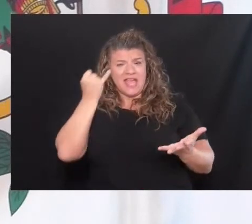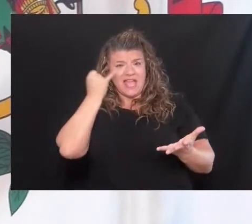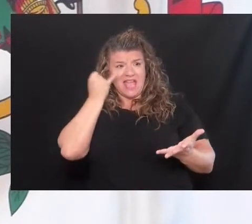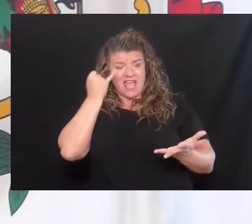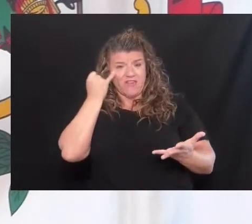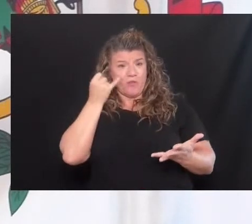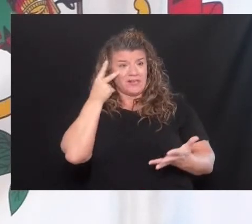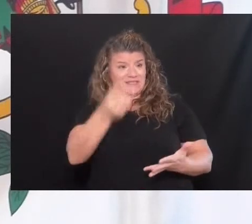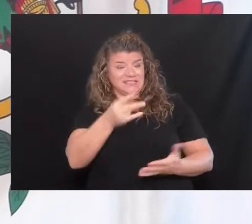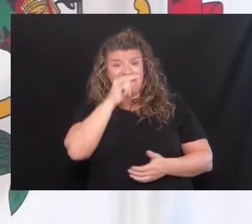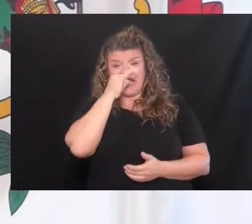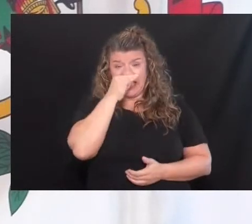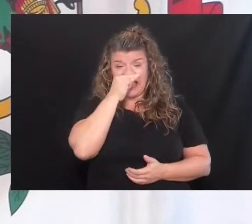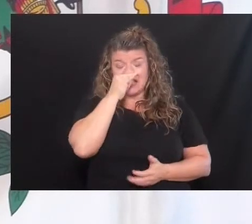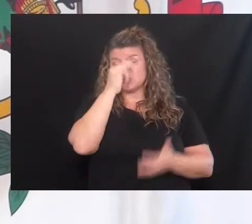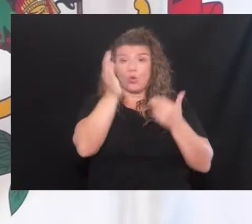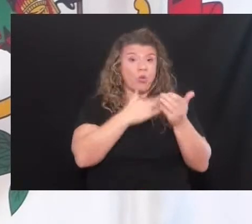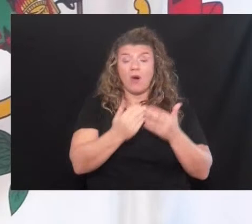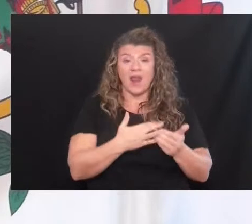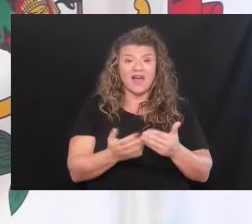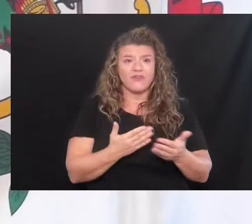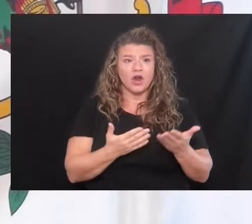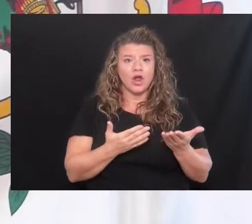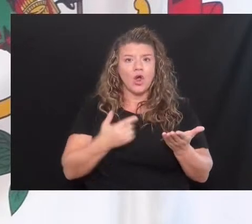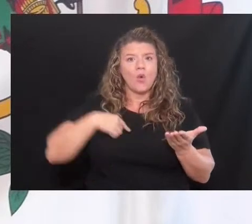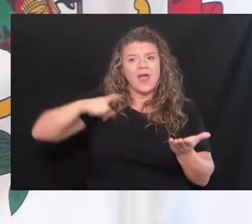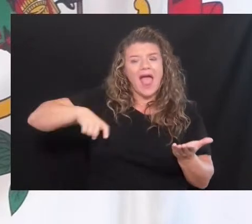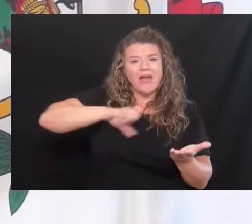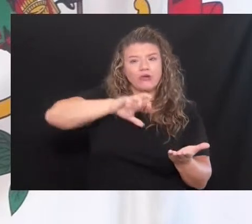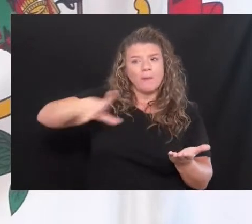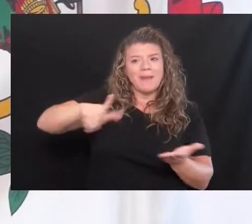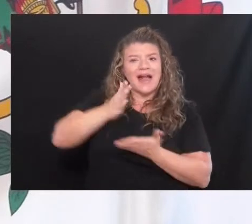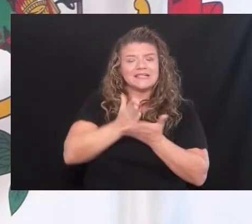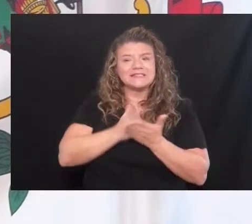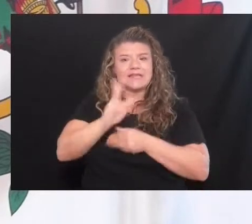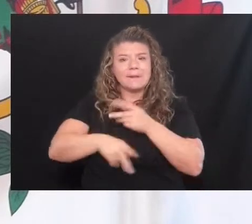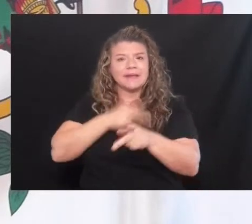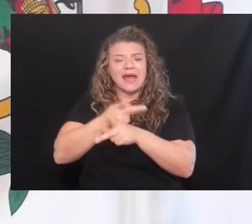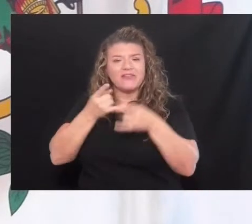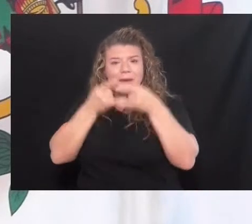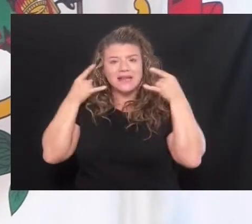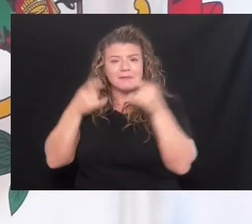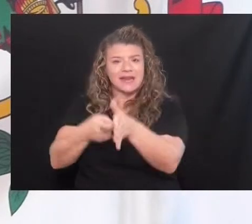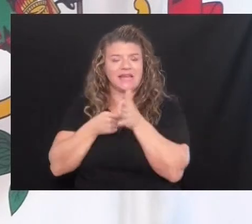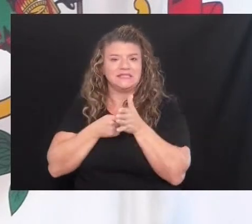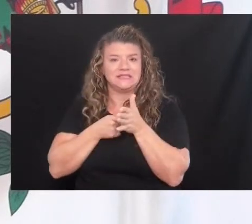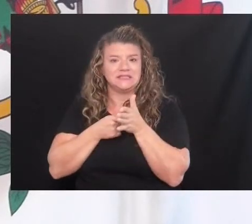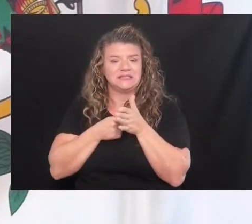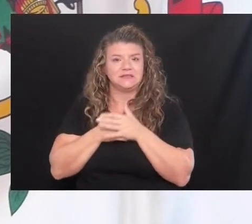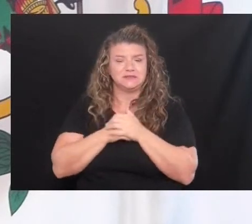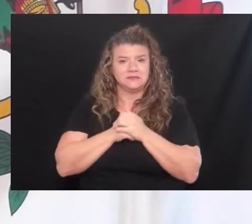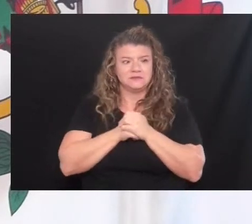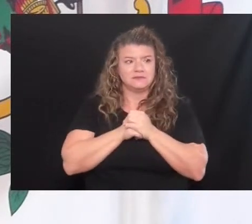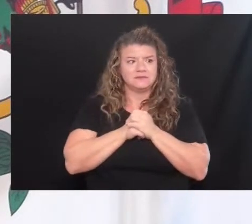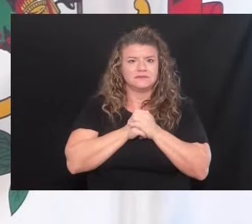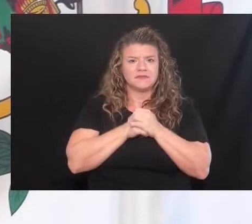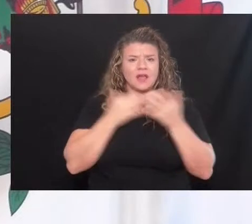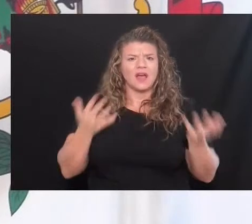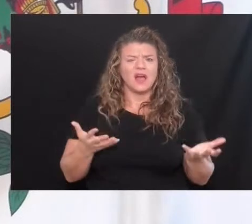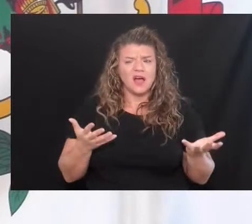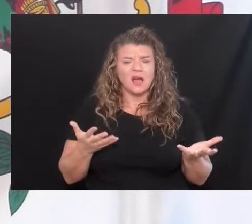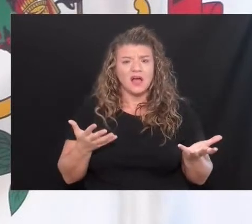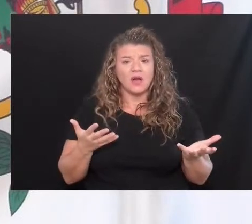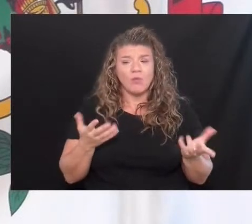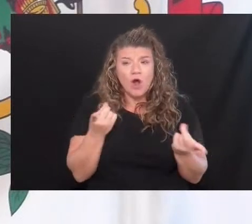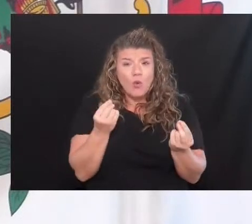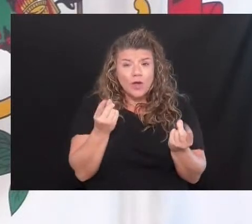with our kids or whomever it may be that we have to go back to some level of mask mandate? What are we going to do if